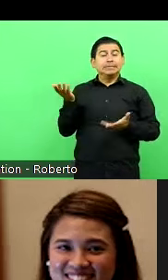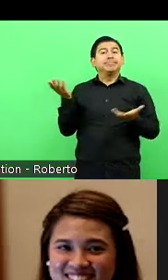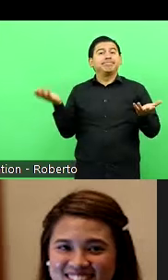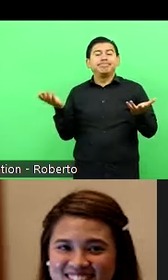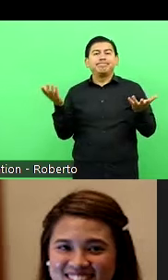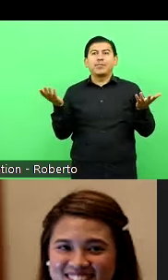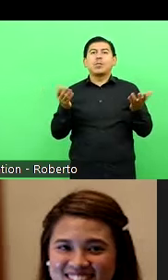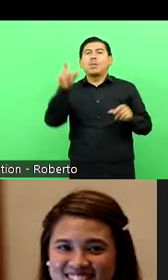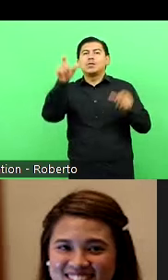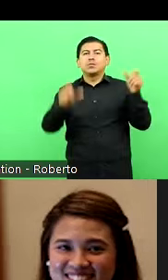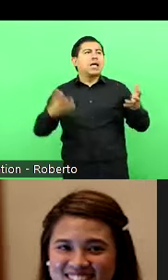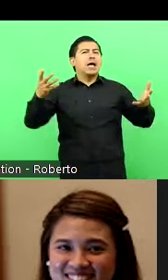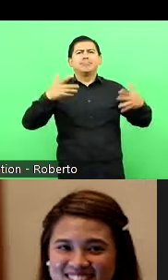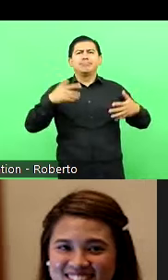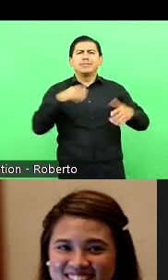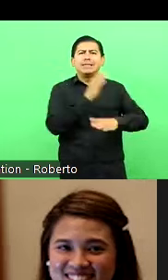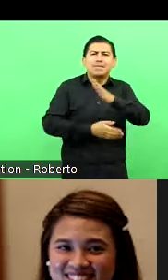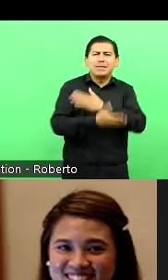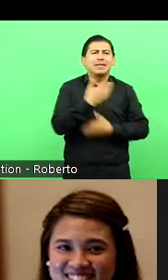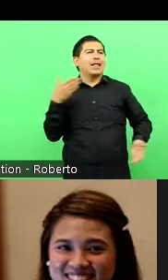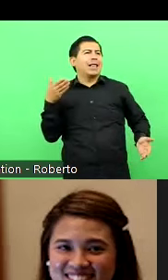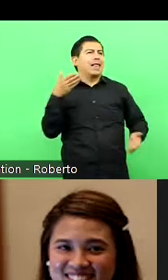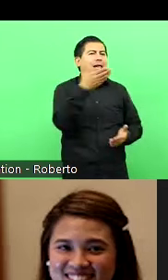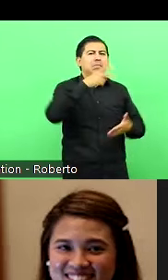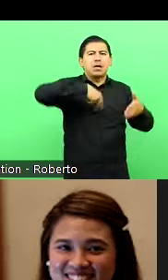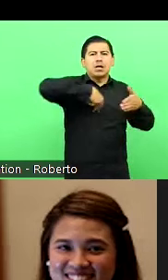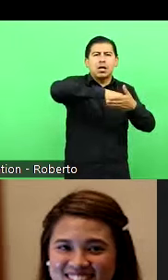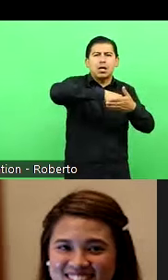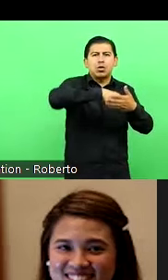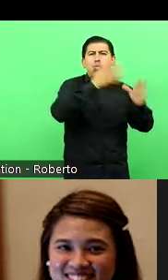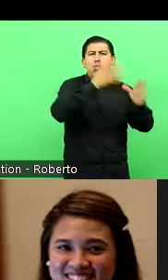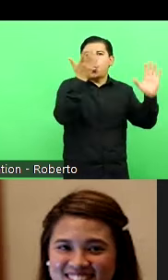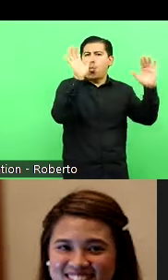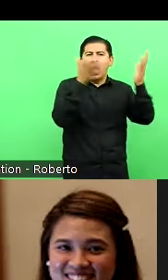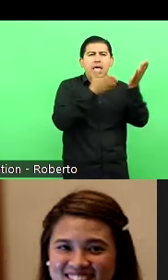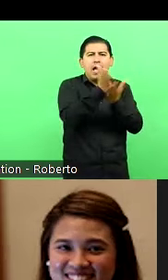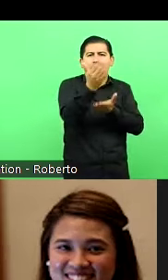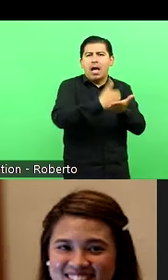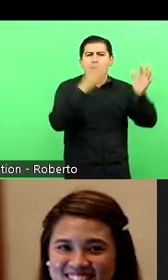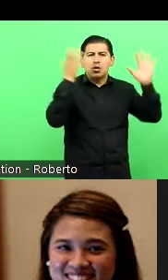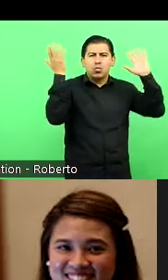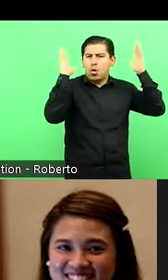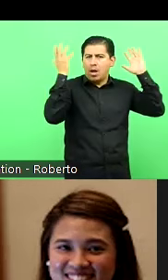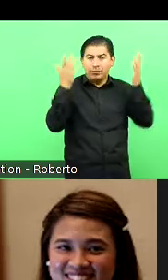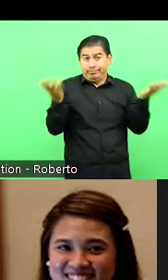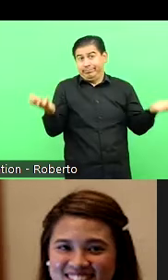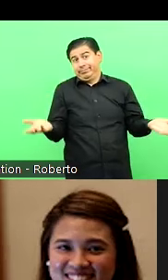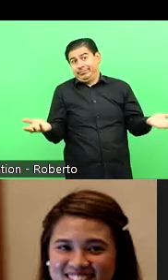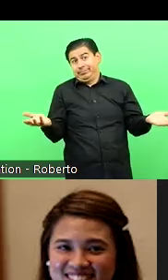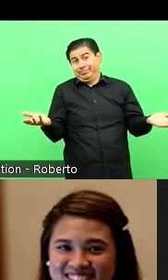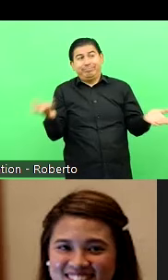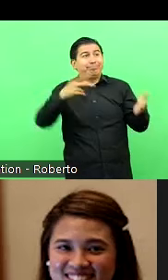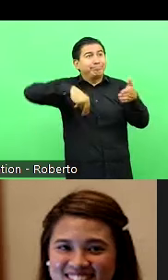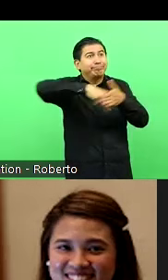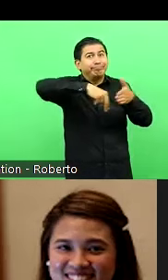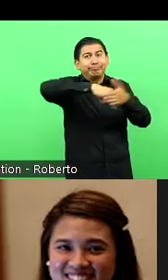freely through these facilities. And also, since we determined that there is also